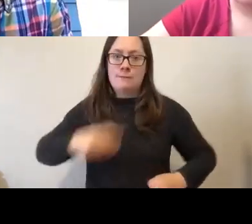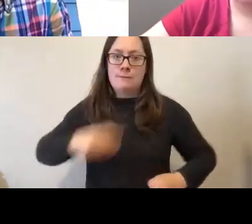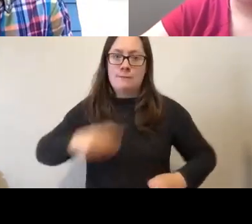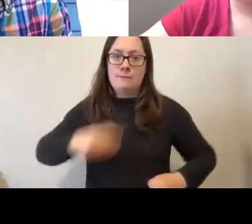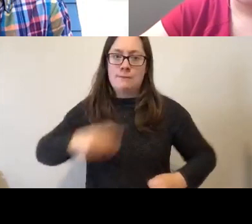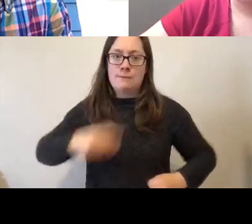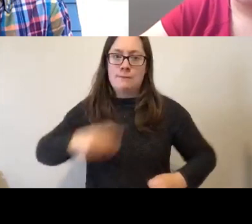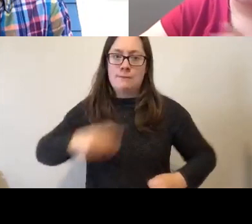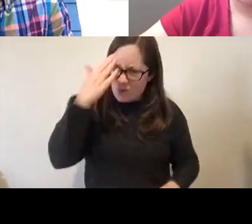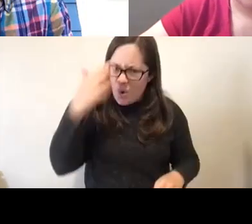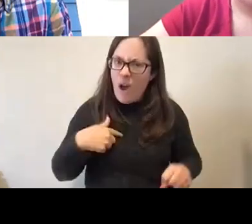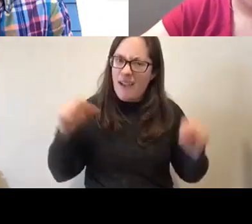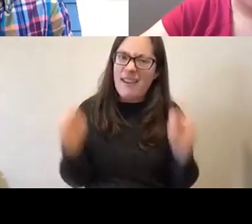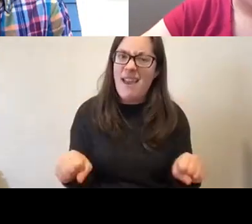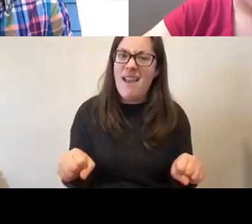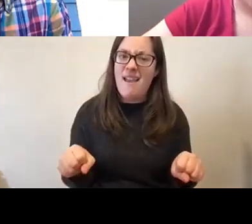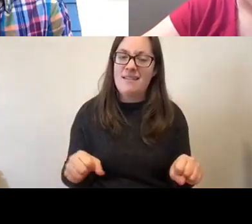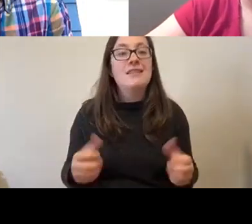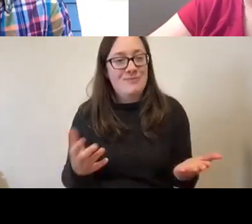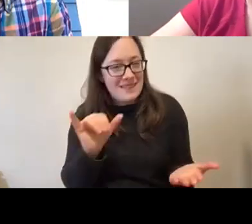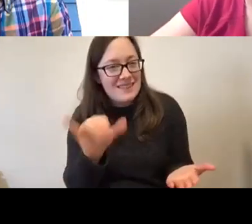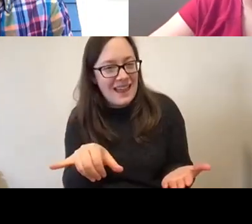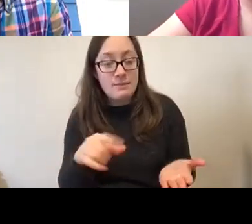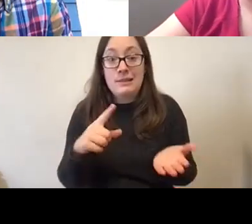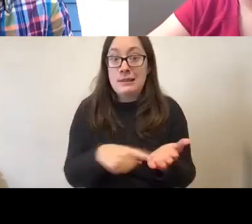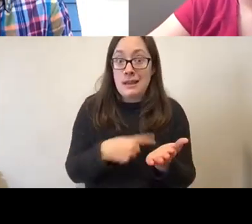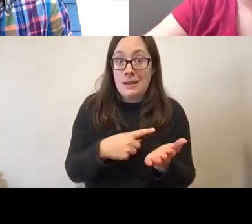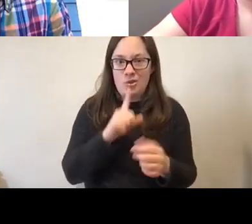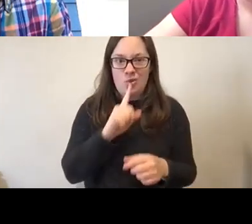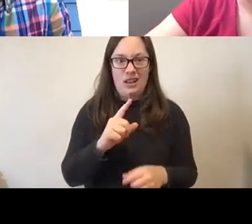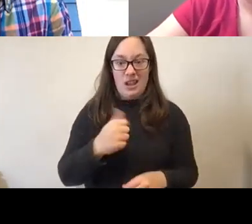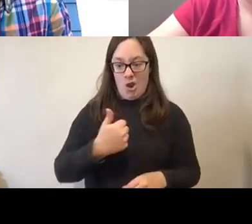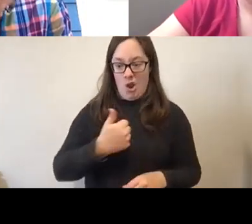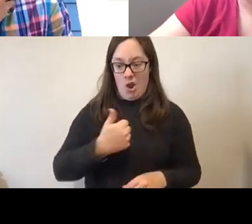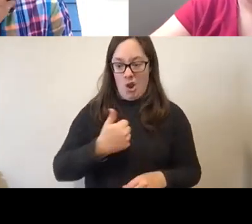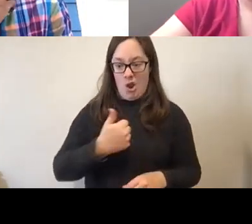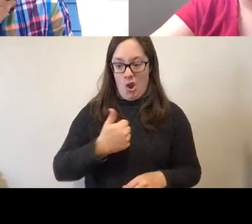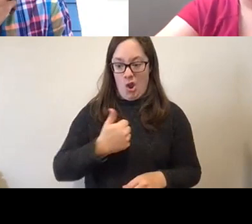do it. But I think oftentimes we're our own worst critic.